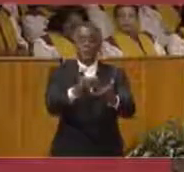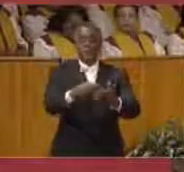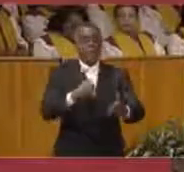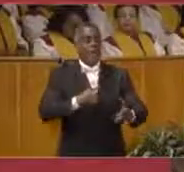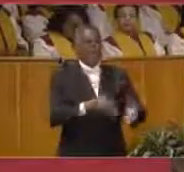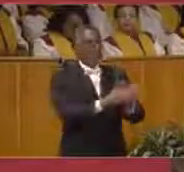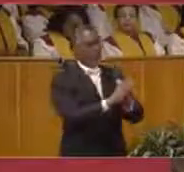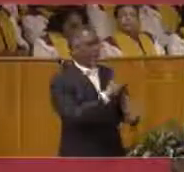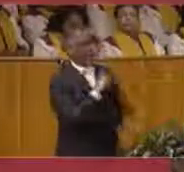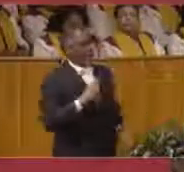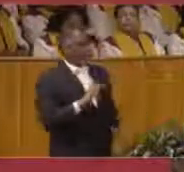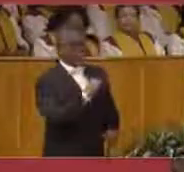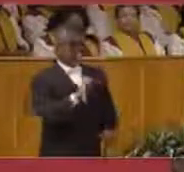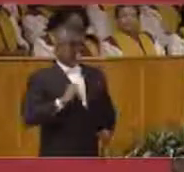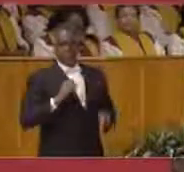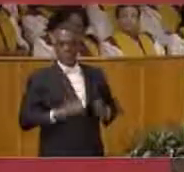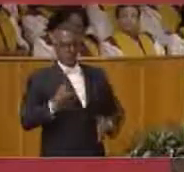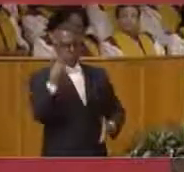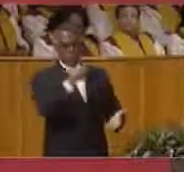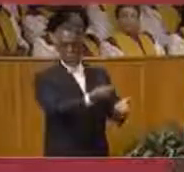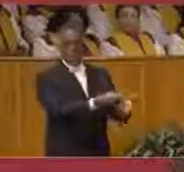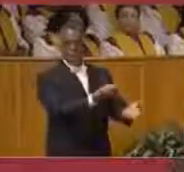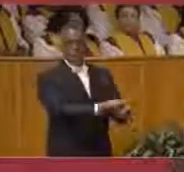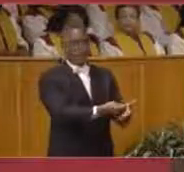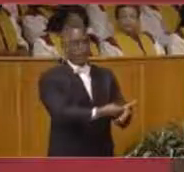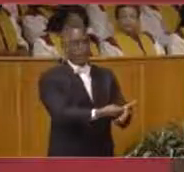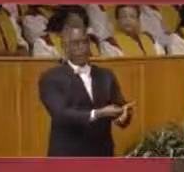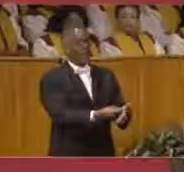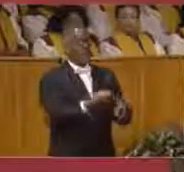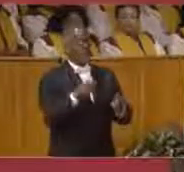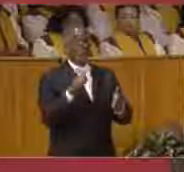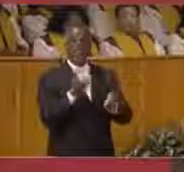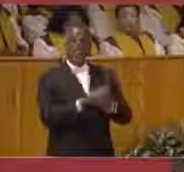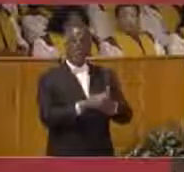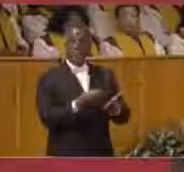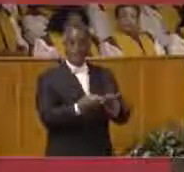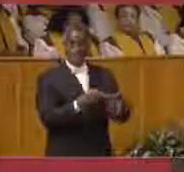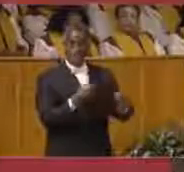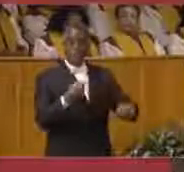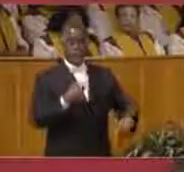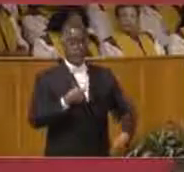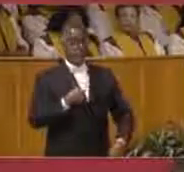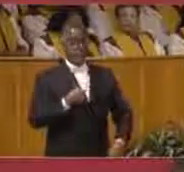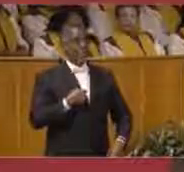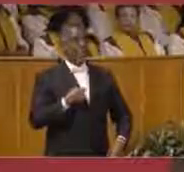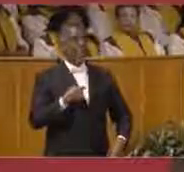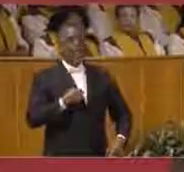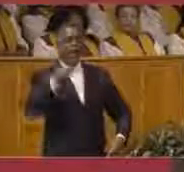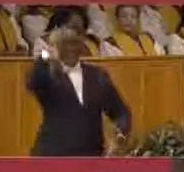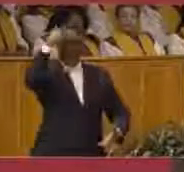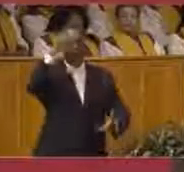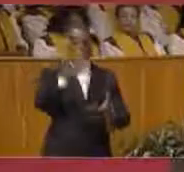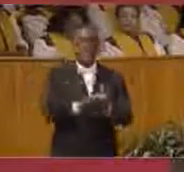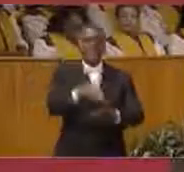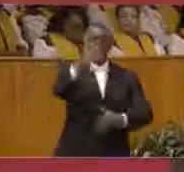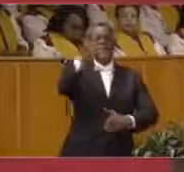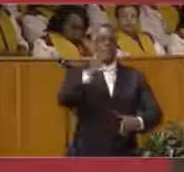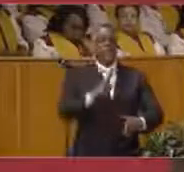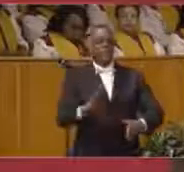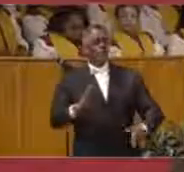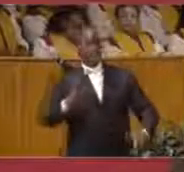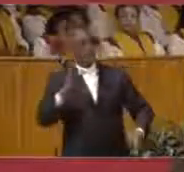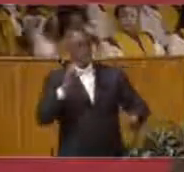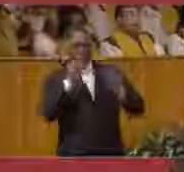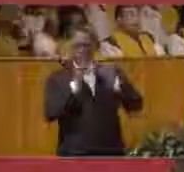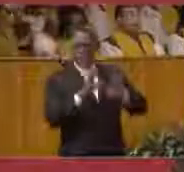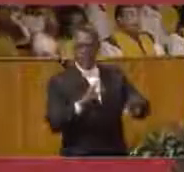the deacons or trustees for the money. That's from Pastor. And I just believe that God's going to bring it back to